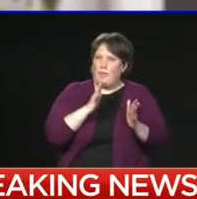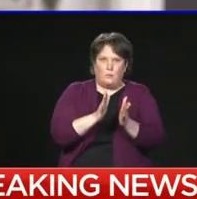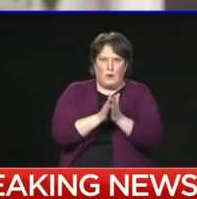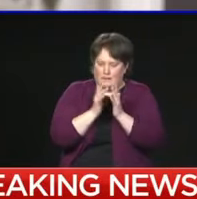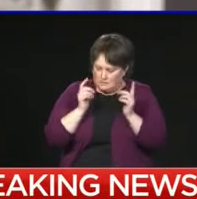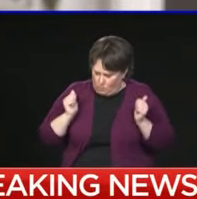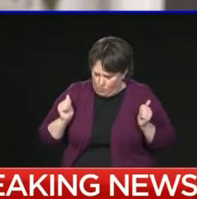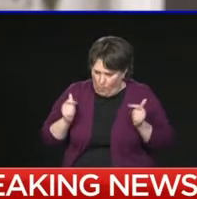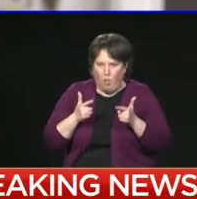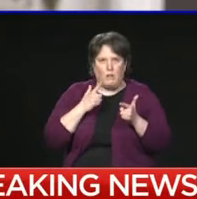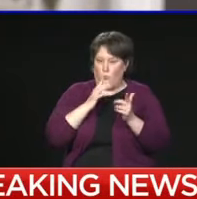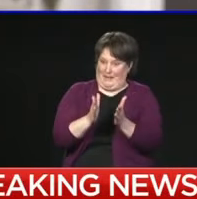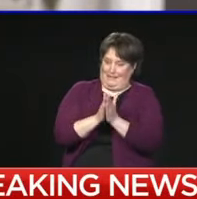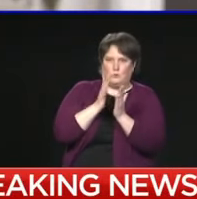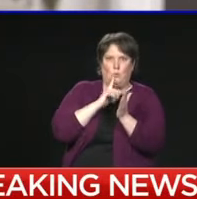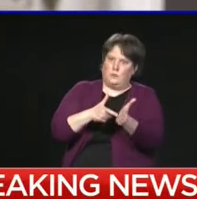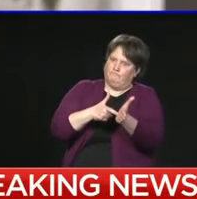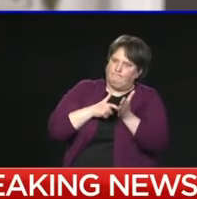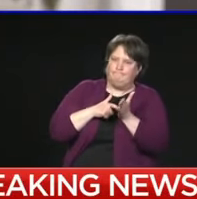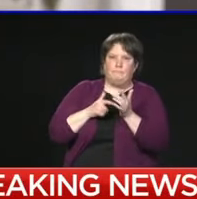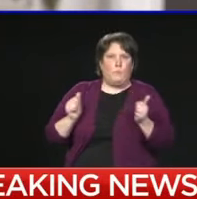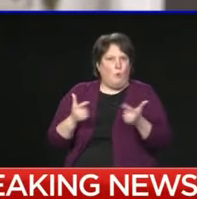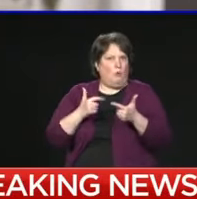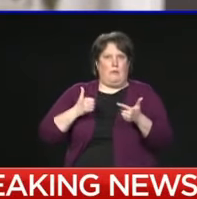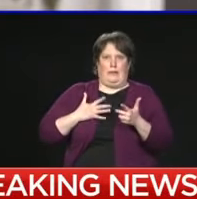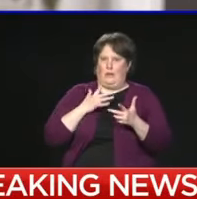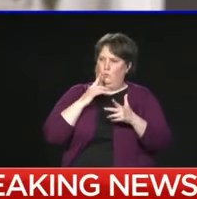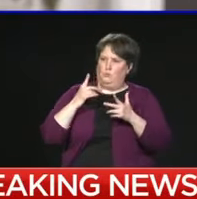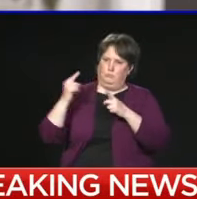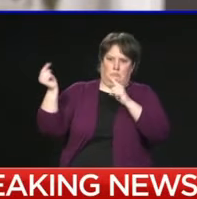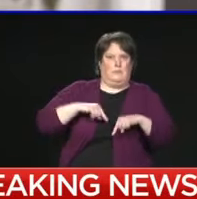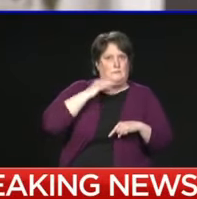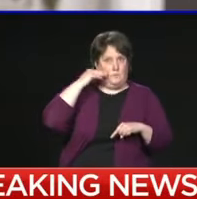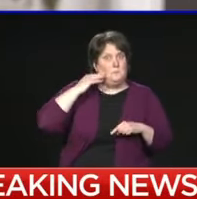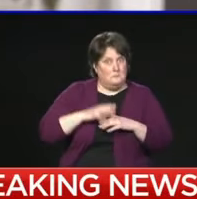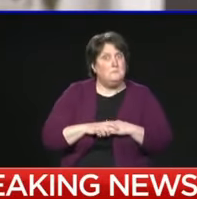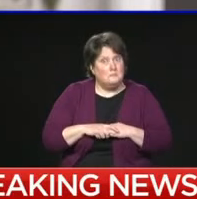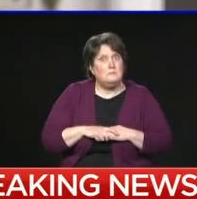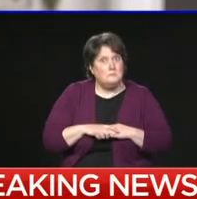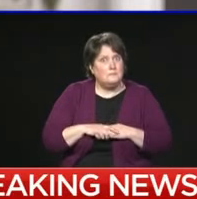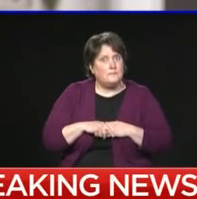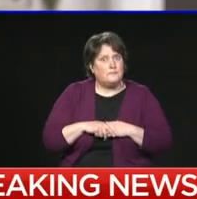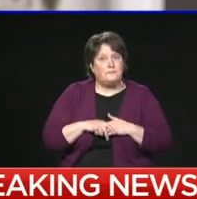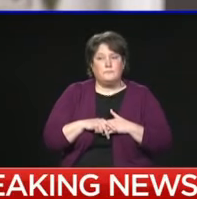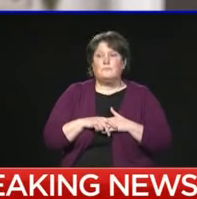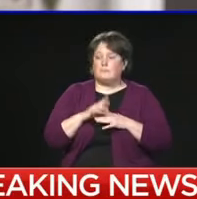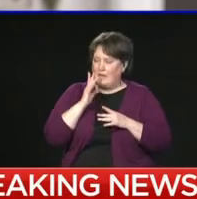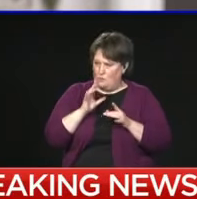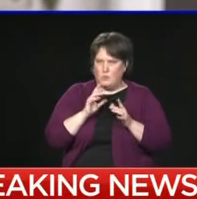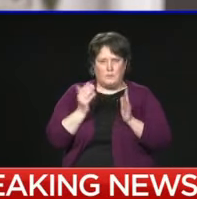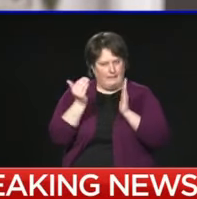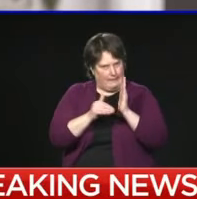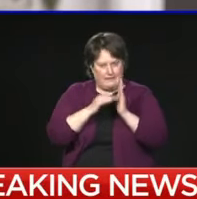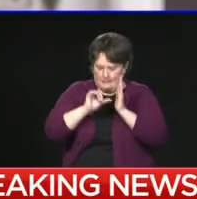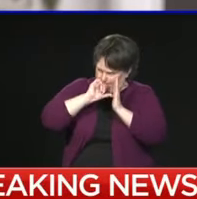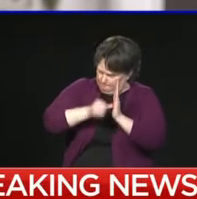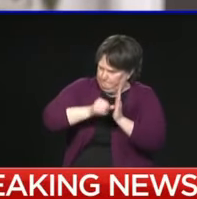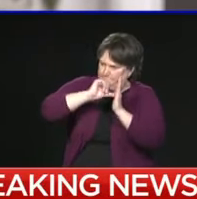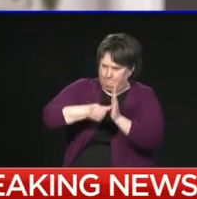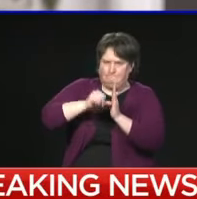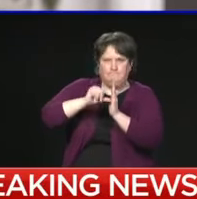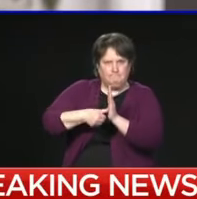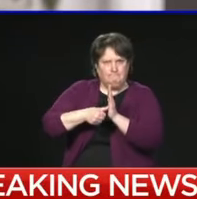single Canadian coming to this country. We will continue to tell people that. We will